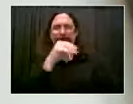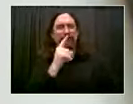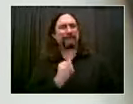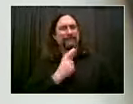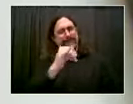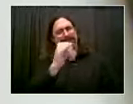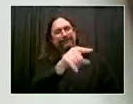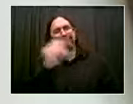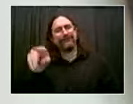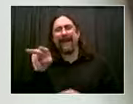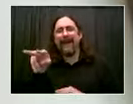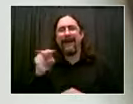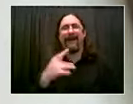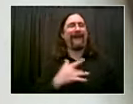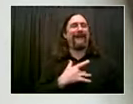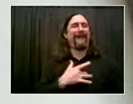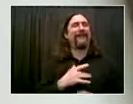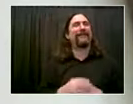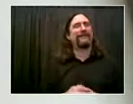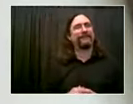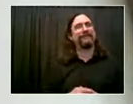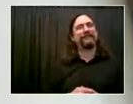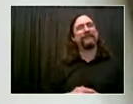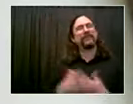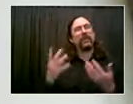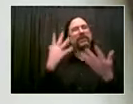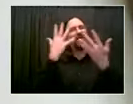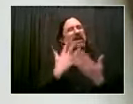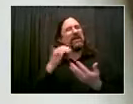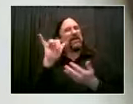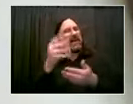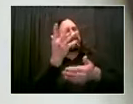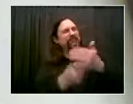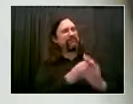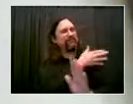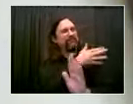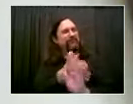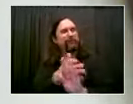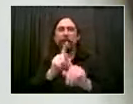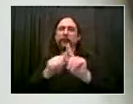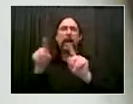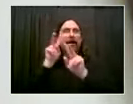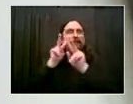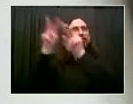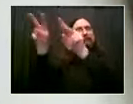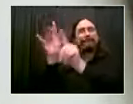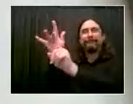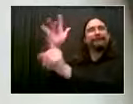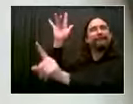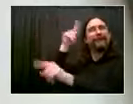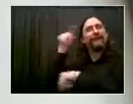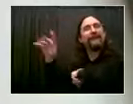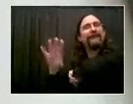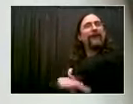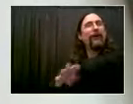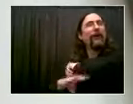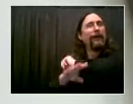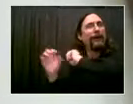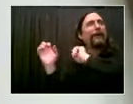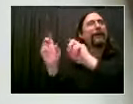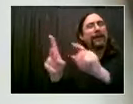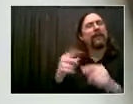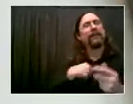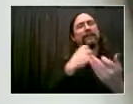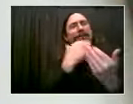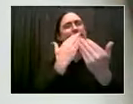your leadership. I thank everyone that got us to this point today. This is really a very critical time. And I want to